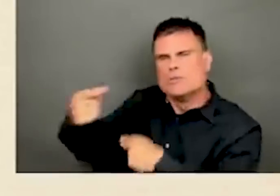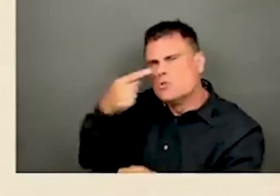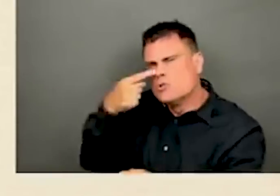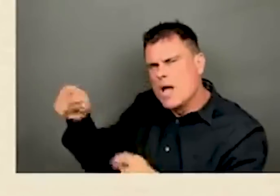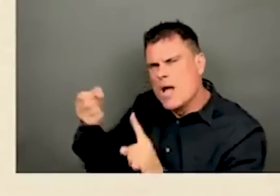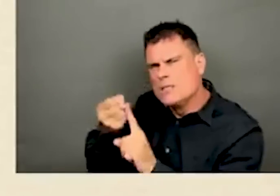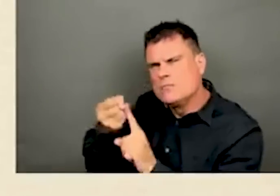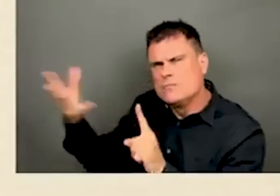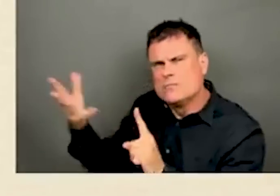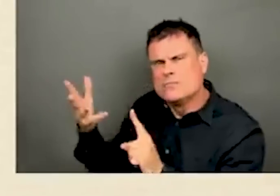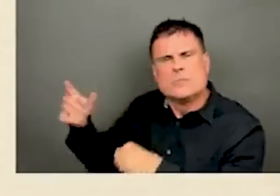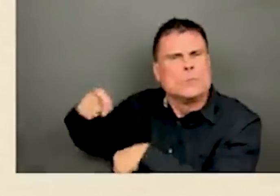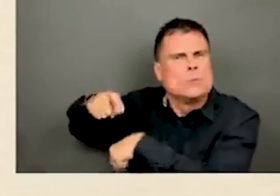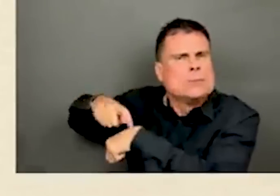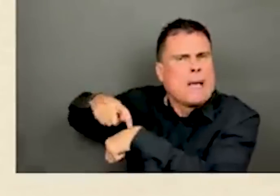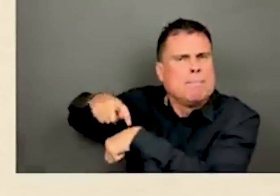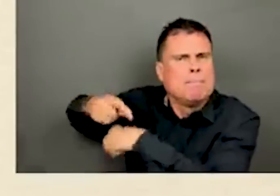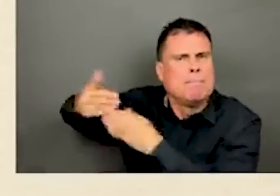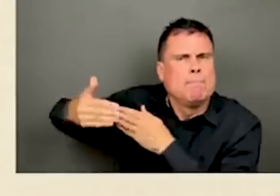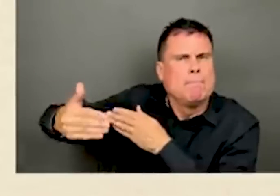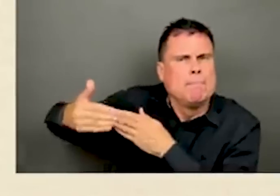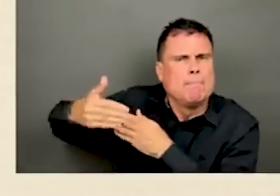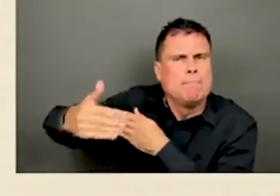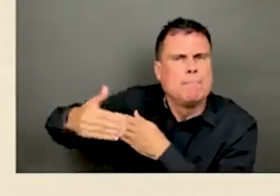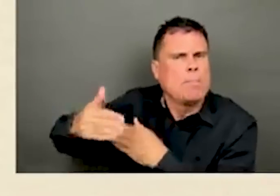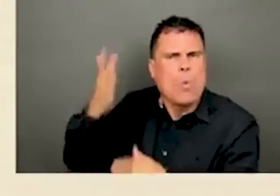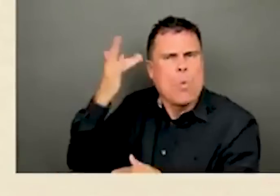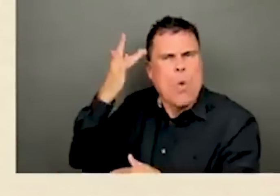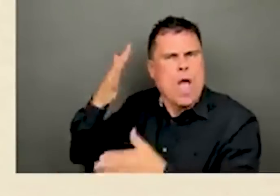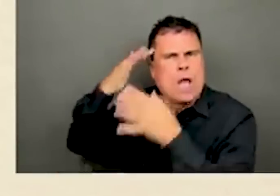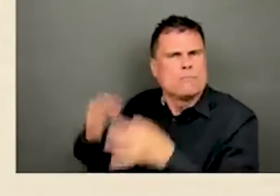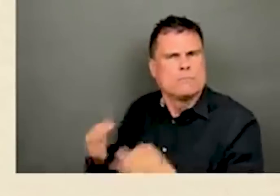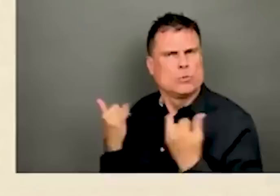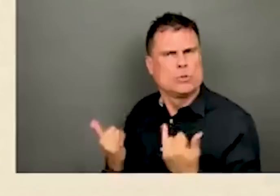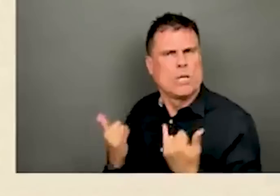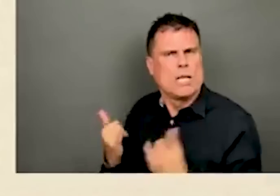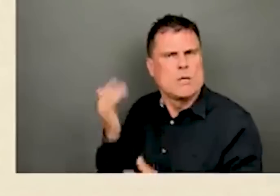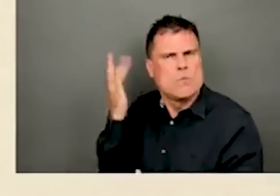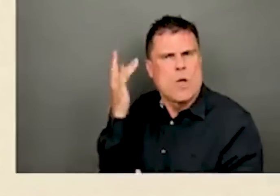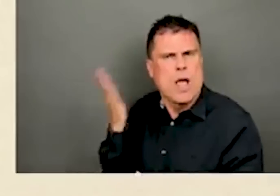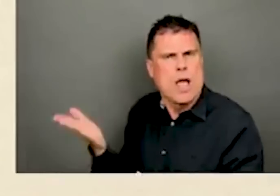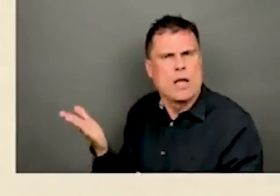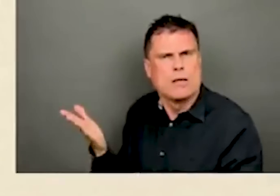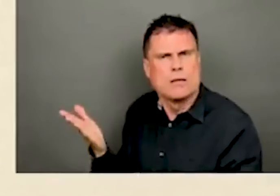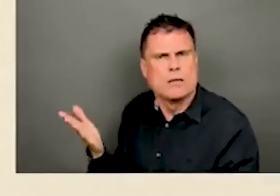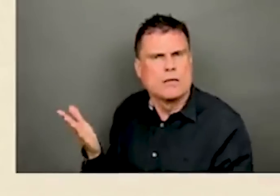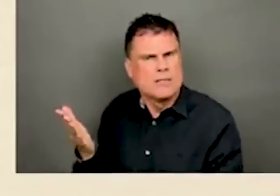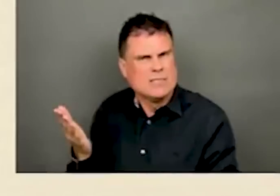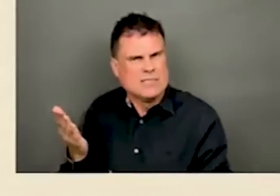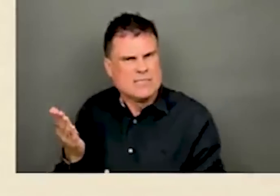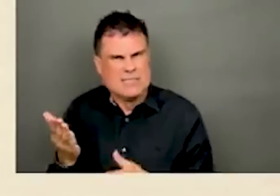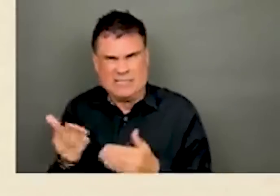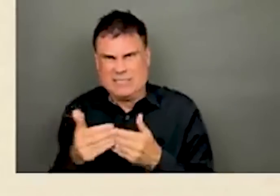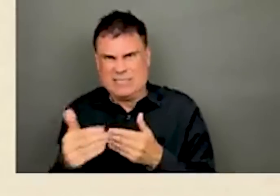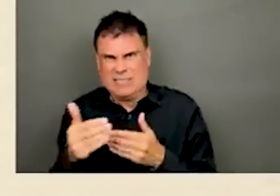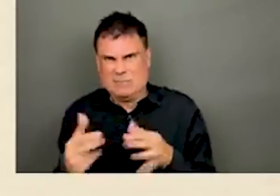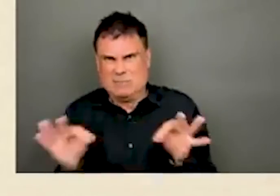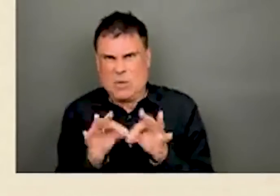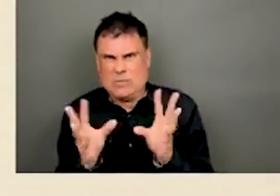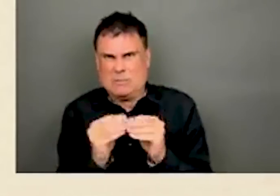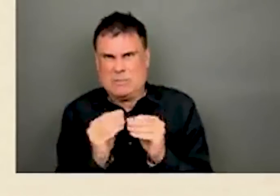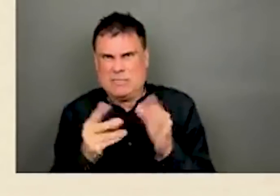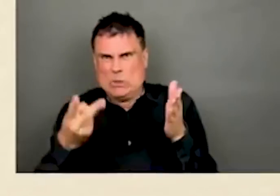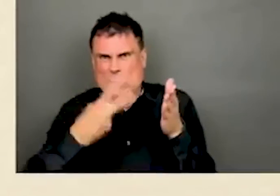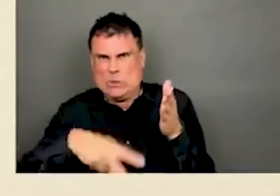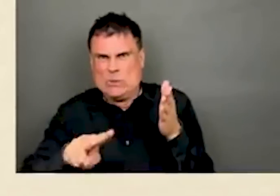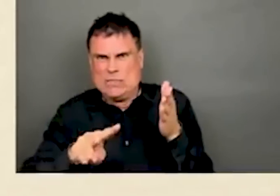make the decision now, considering how big these meetings are coming up in 2 weeks, rather